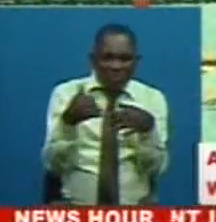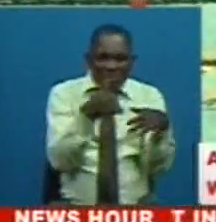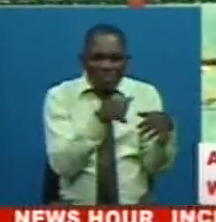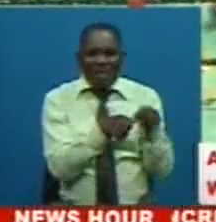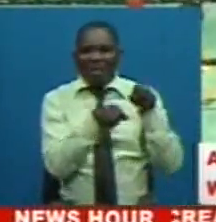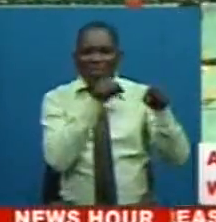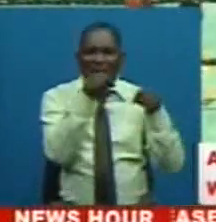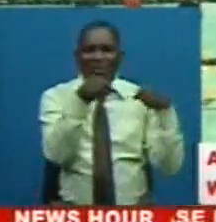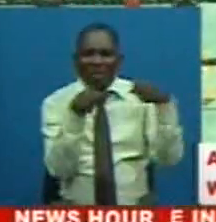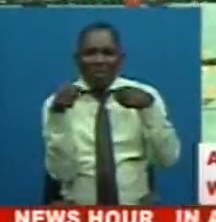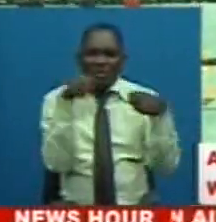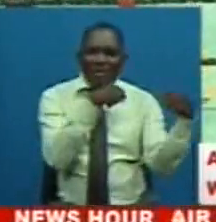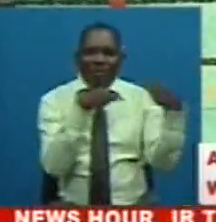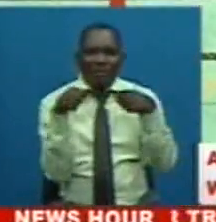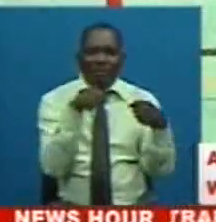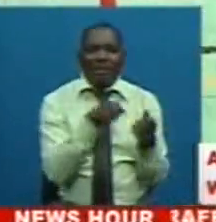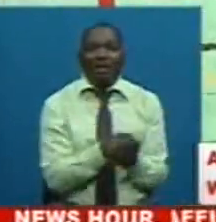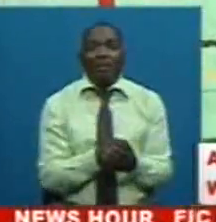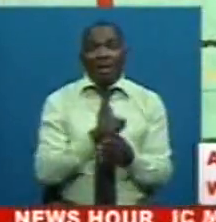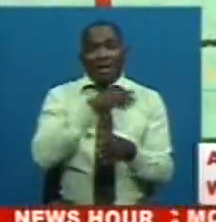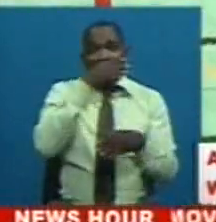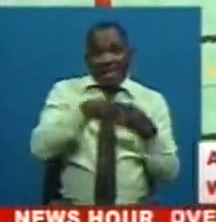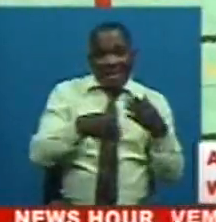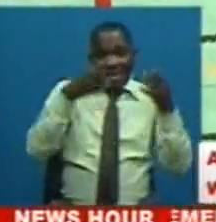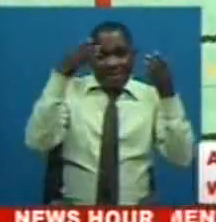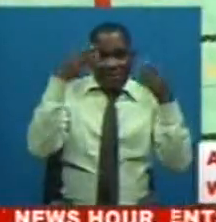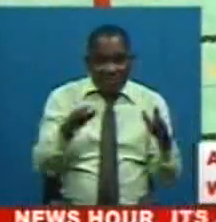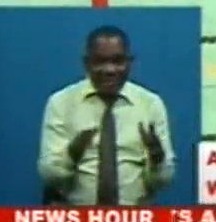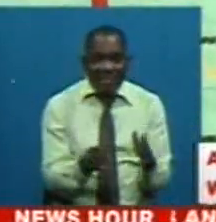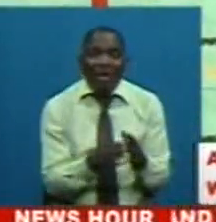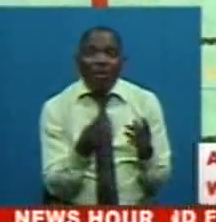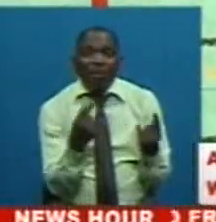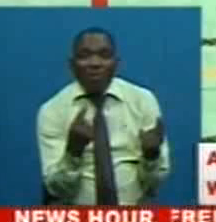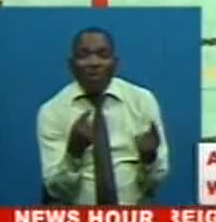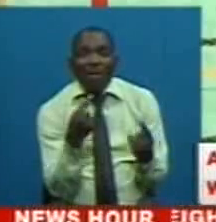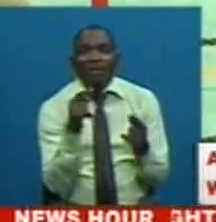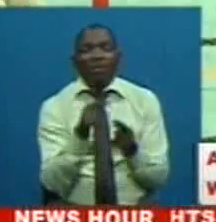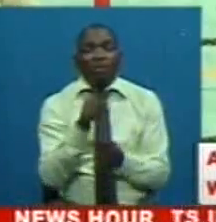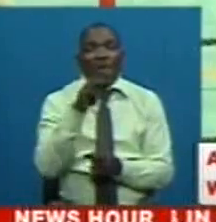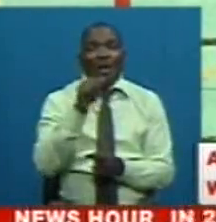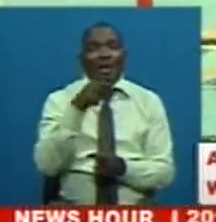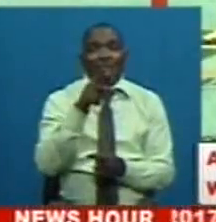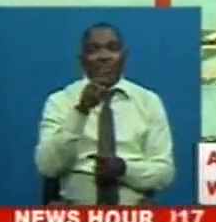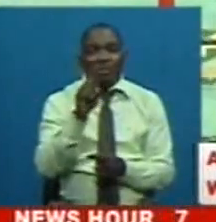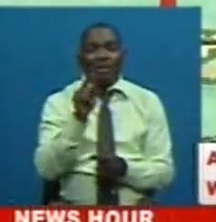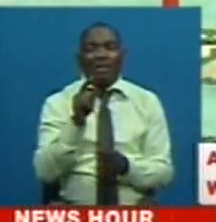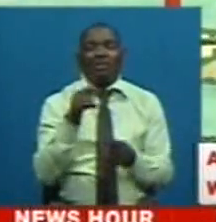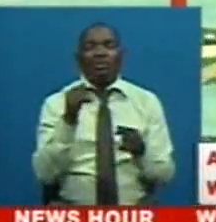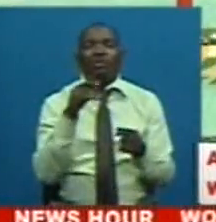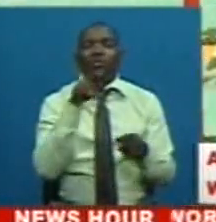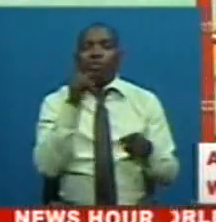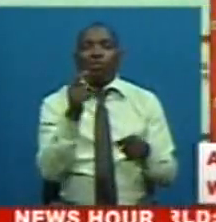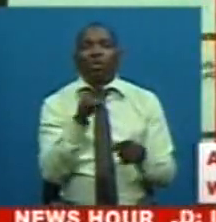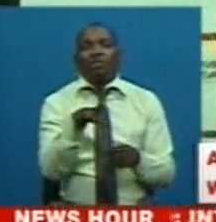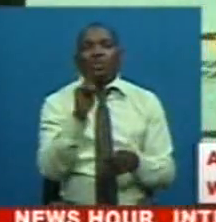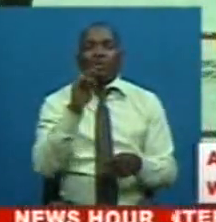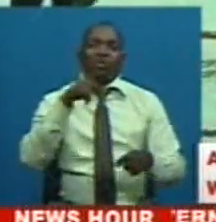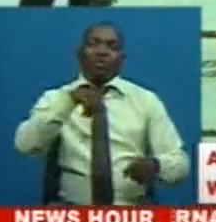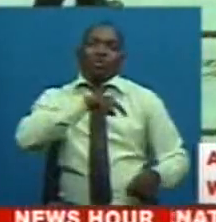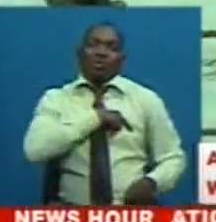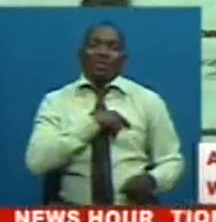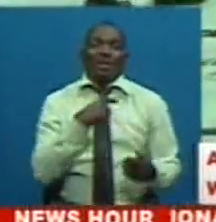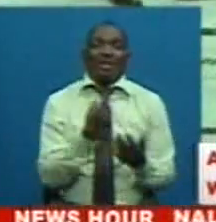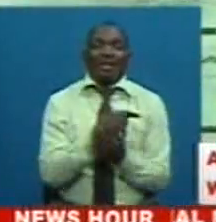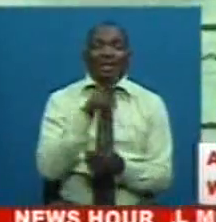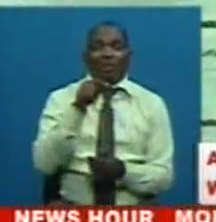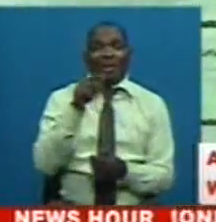good boxing artistry. At the end of the give and take affair, Wahid Omar, who was the only boxer that qualified Ghana to